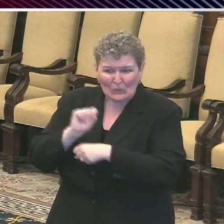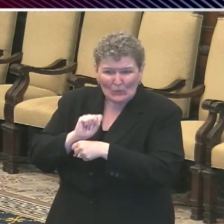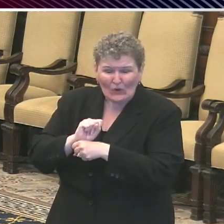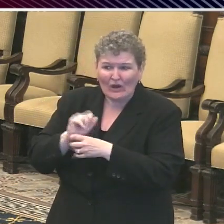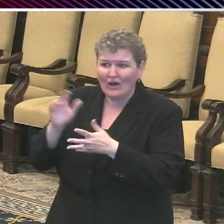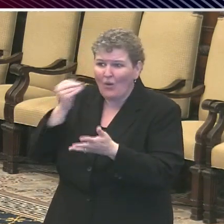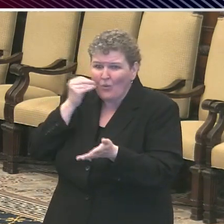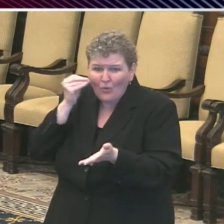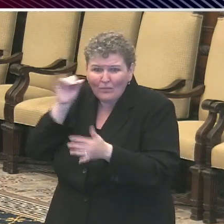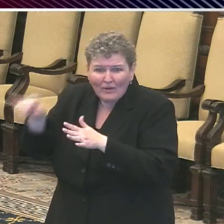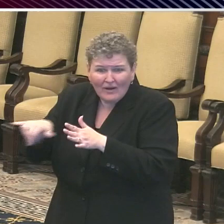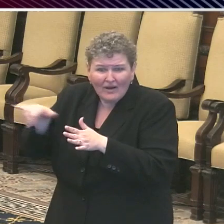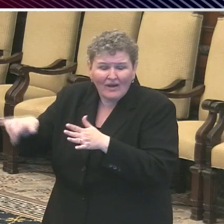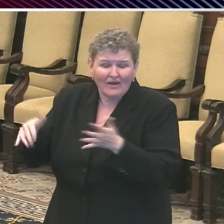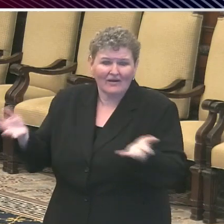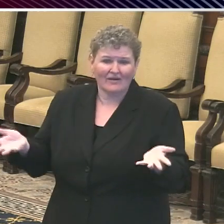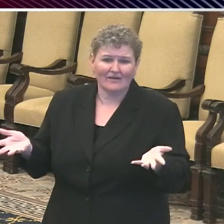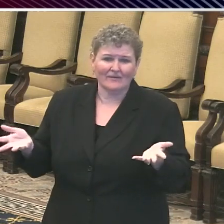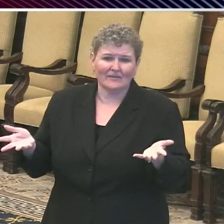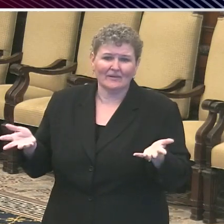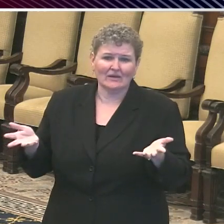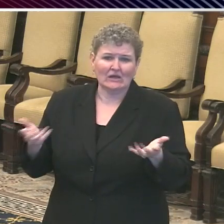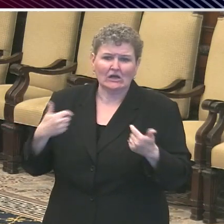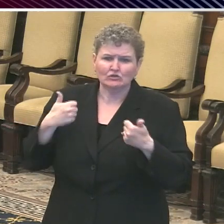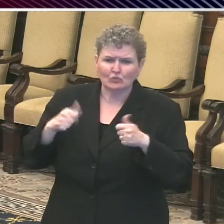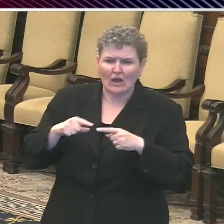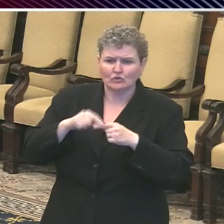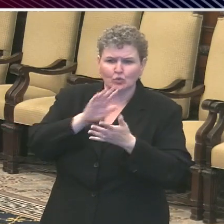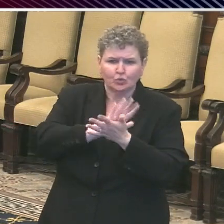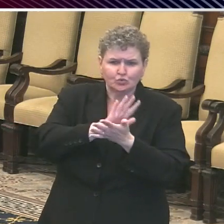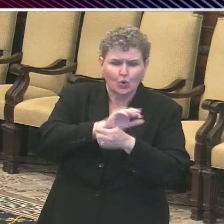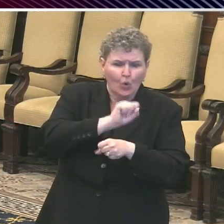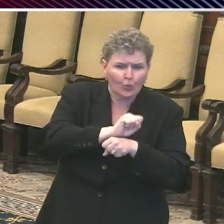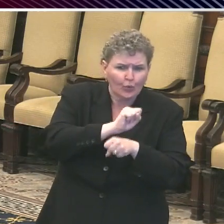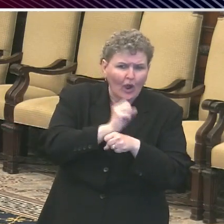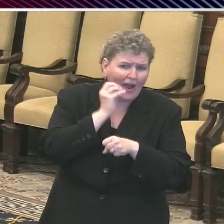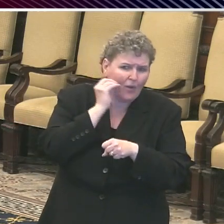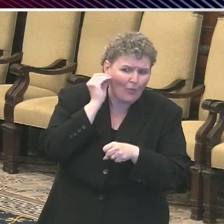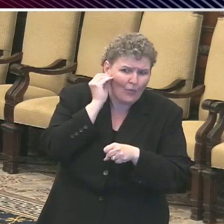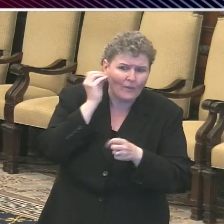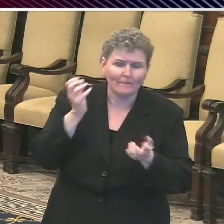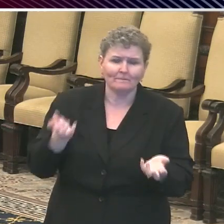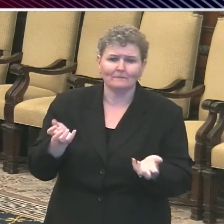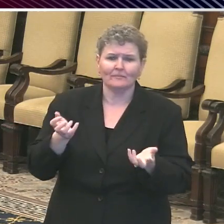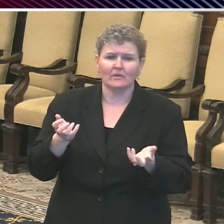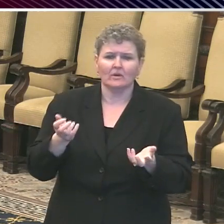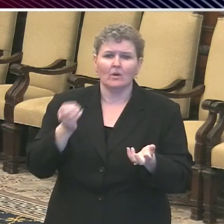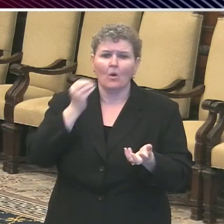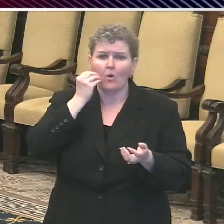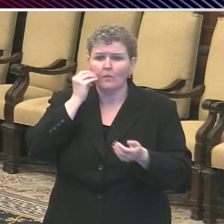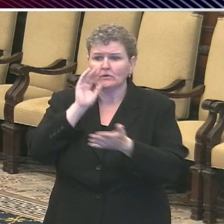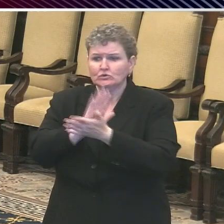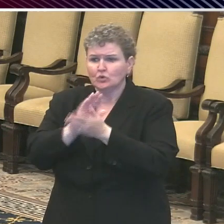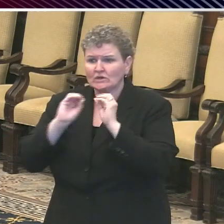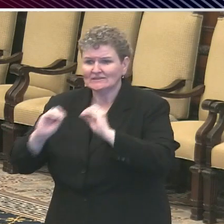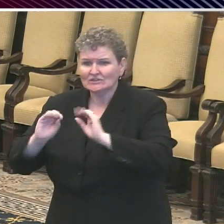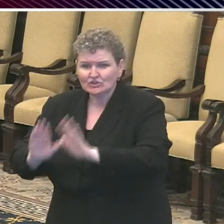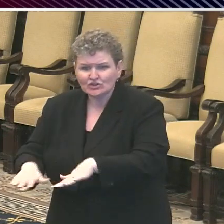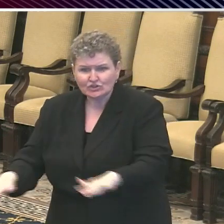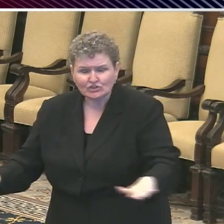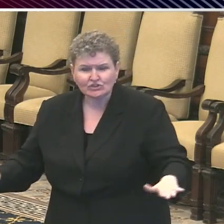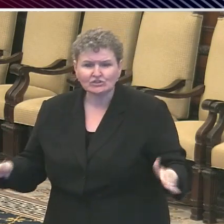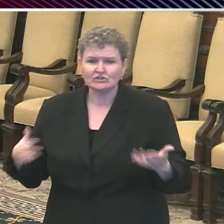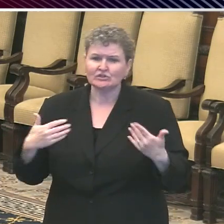to do schoolwork at home and homeschool their kids. So I'd say